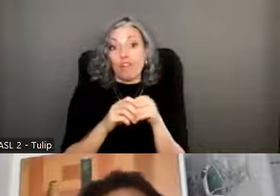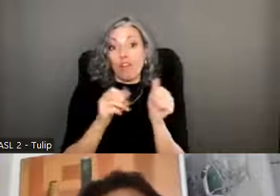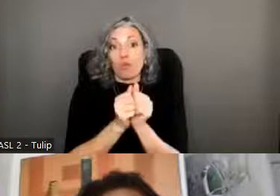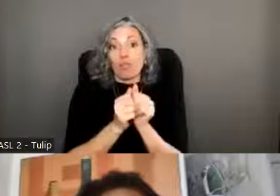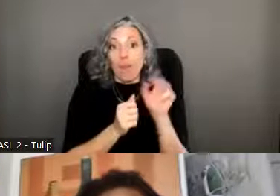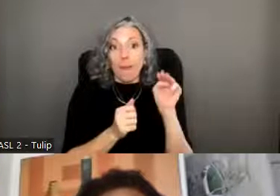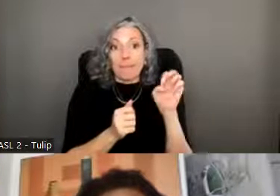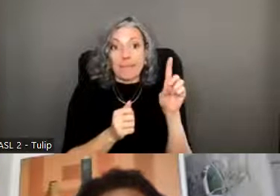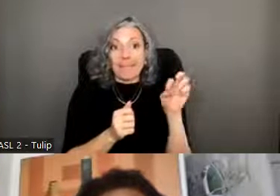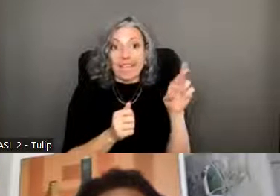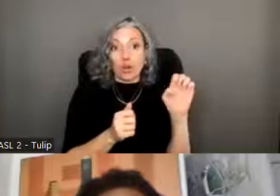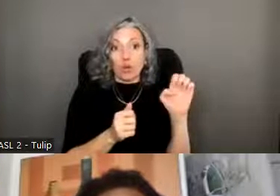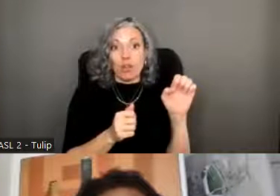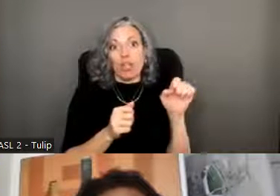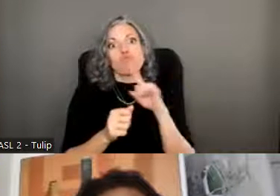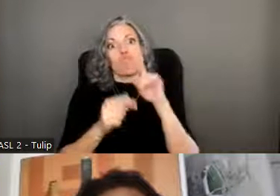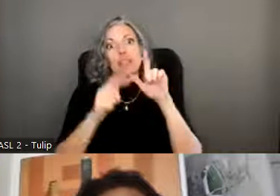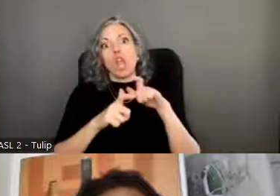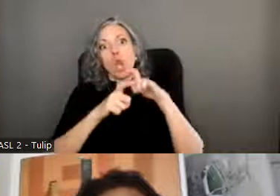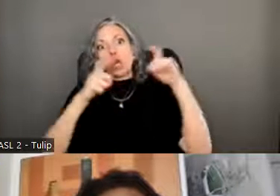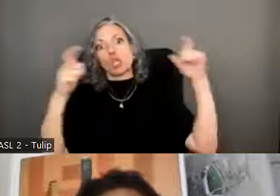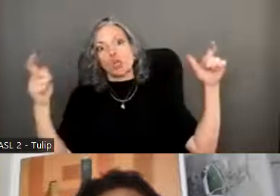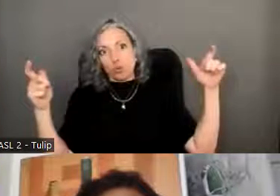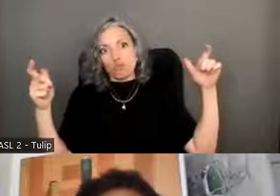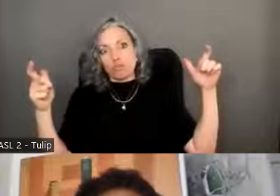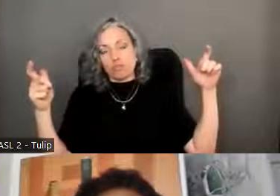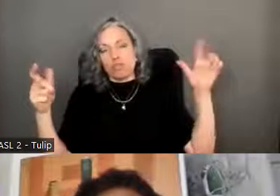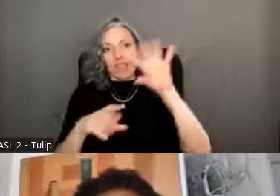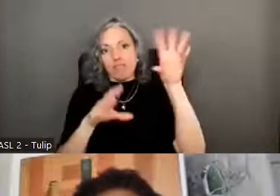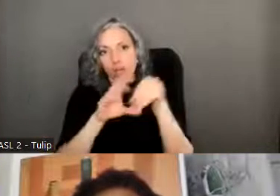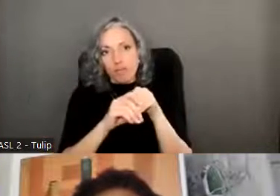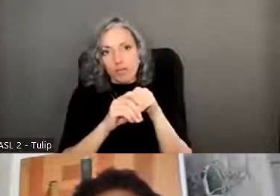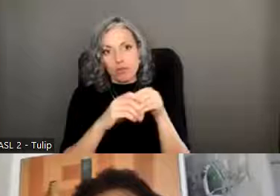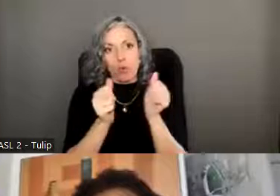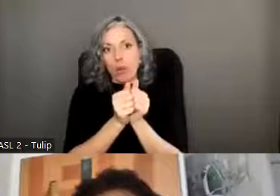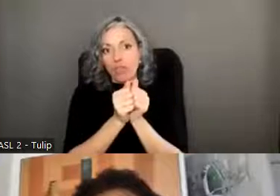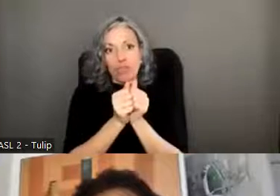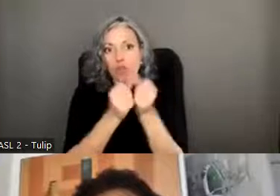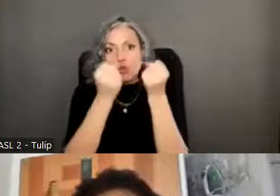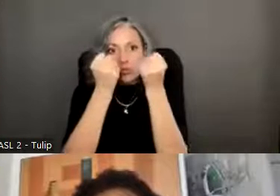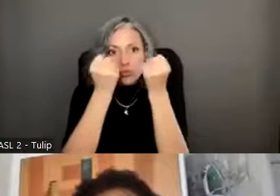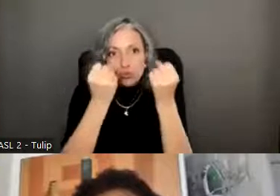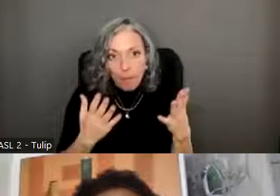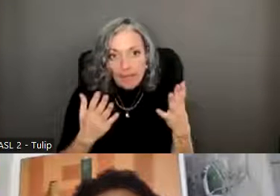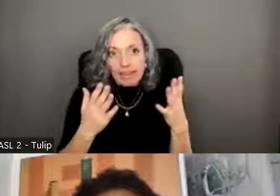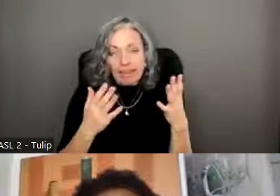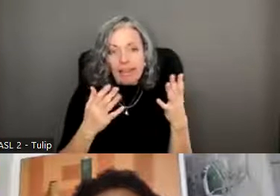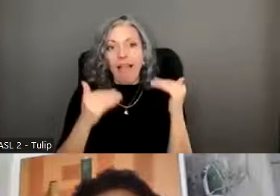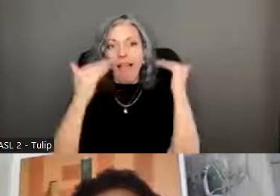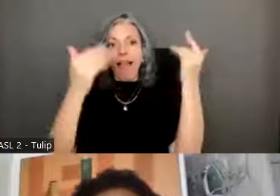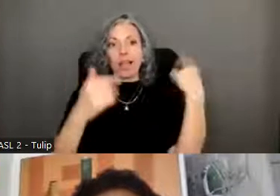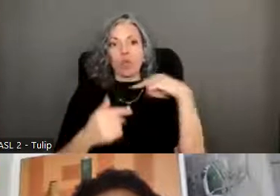but it is a huge factor in so many of, certainly the high quality care issue